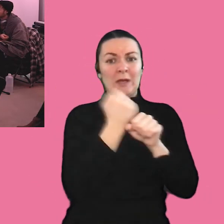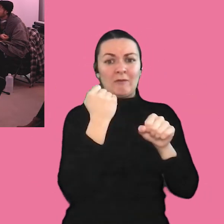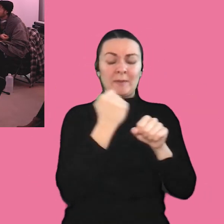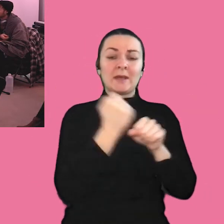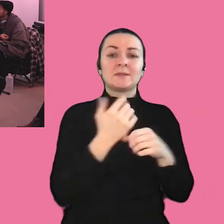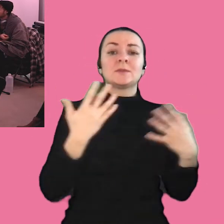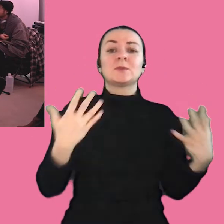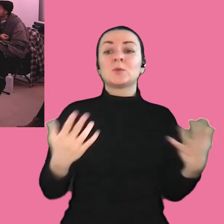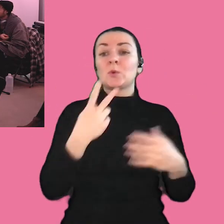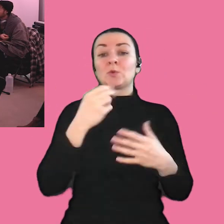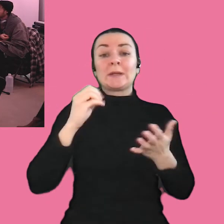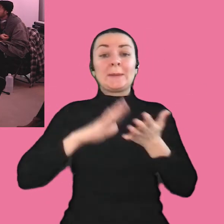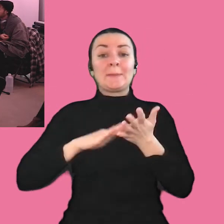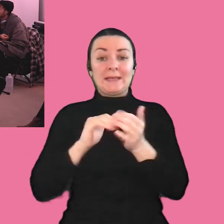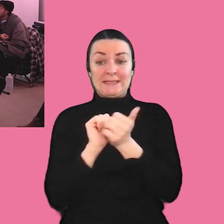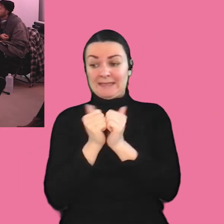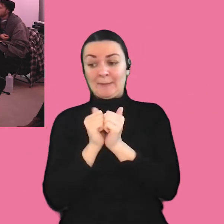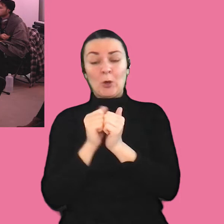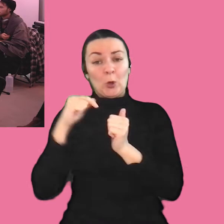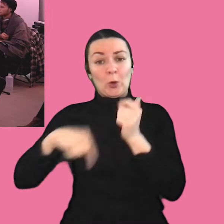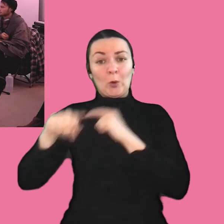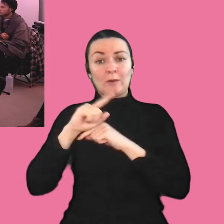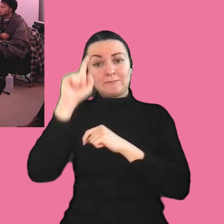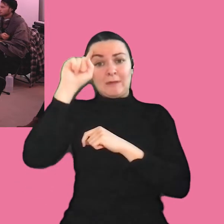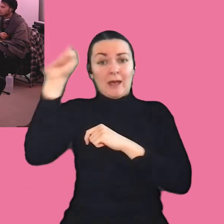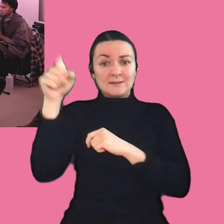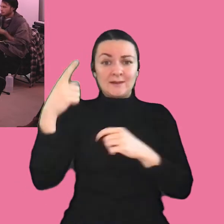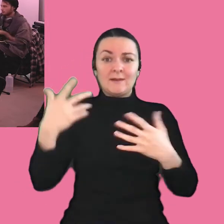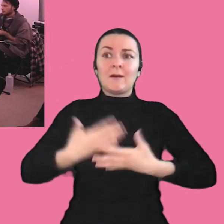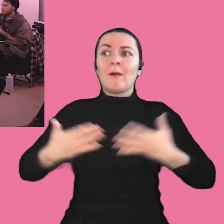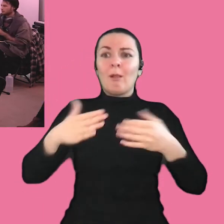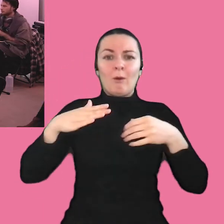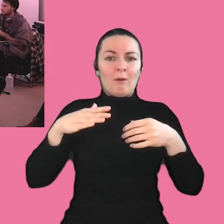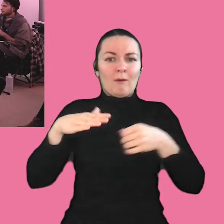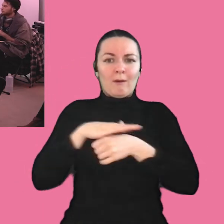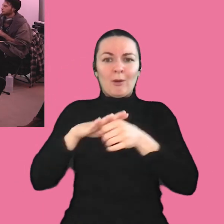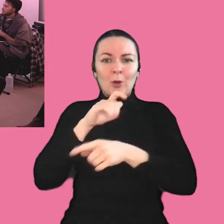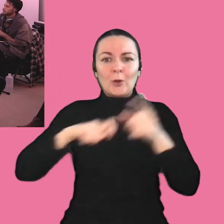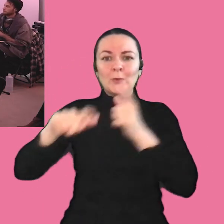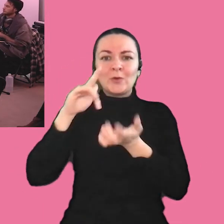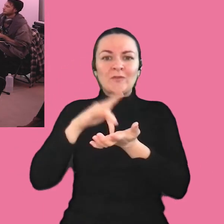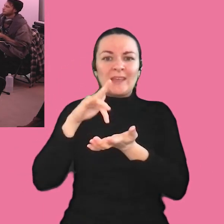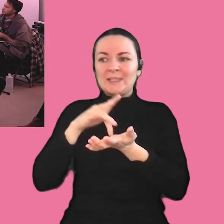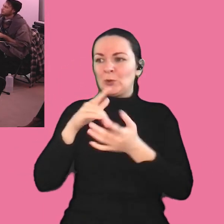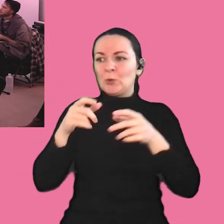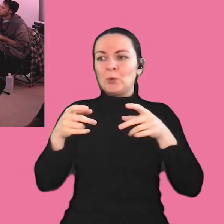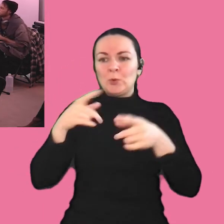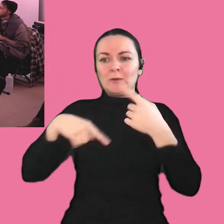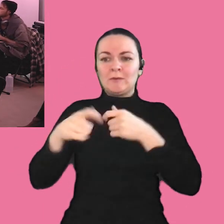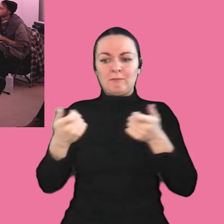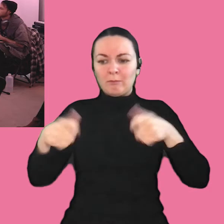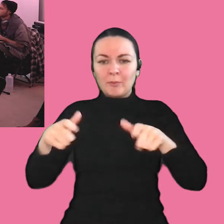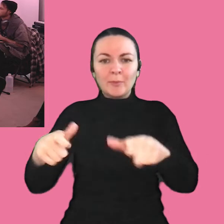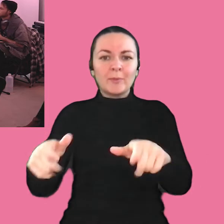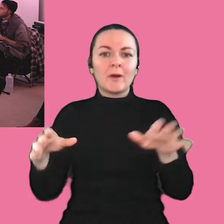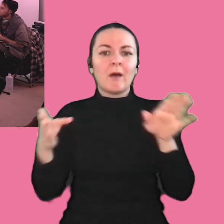saw that as my role, and also to sort of uncover a lot of the hypocrisy, not just in the council, but in the Scottish Government